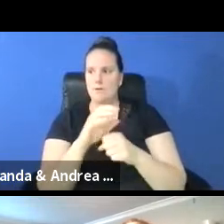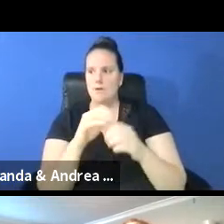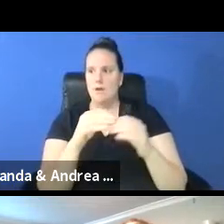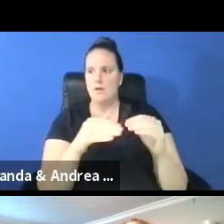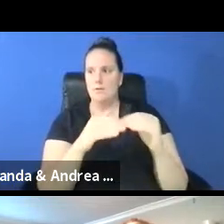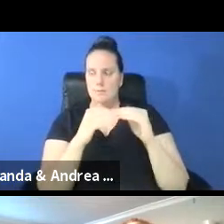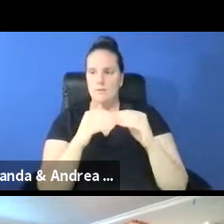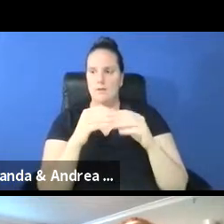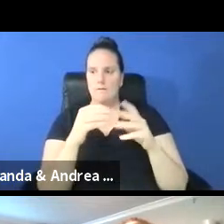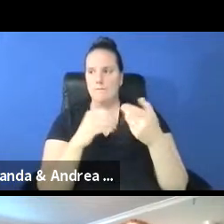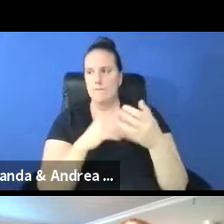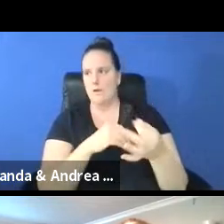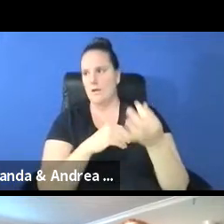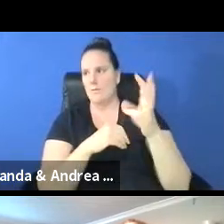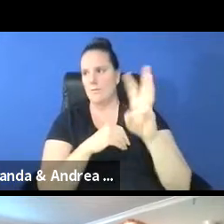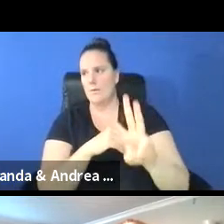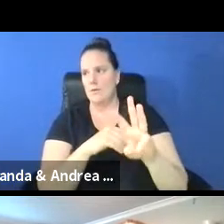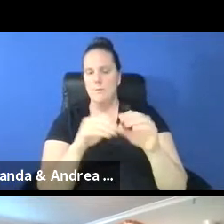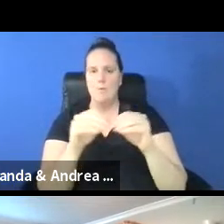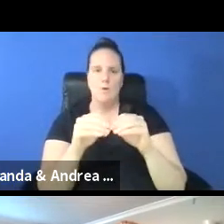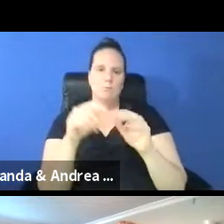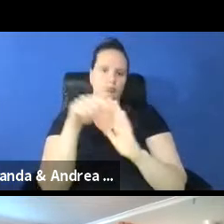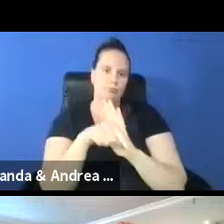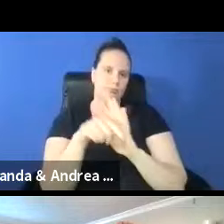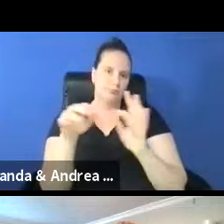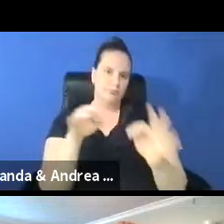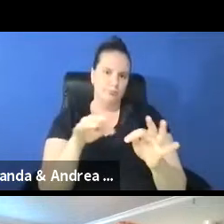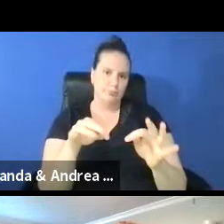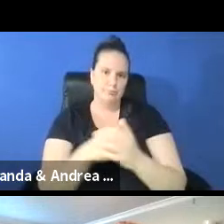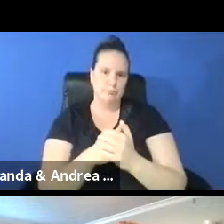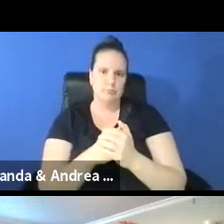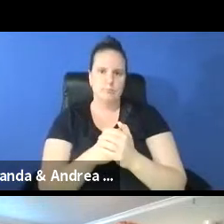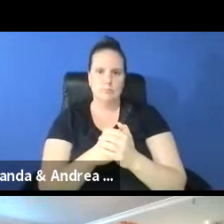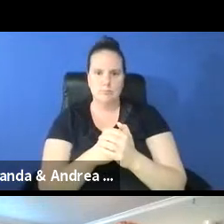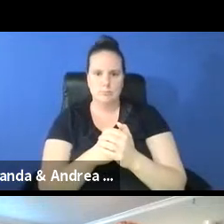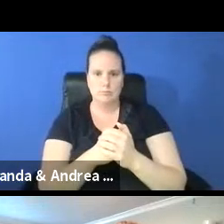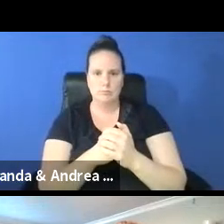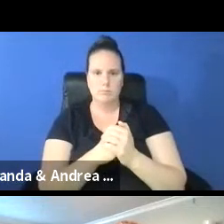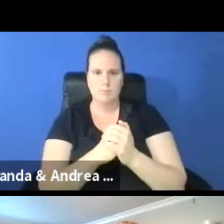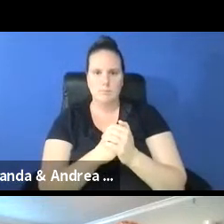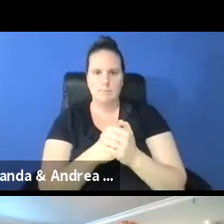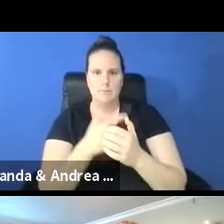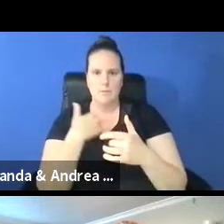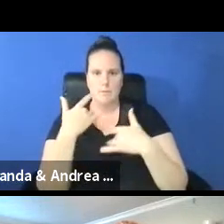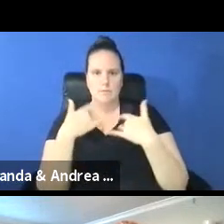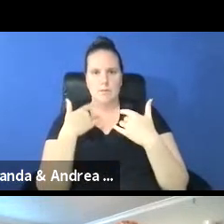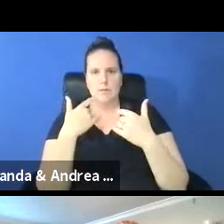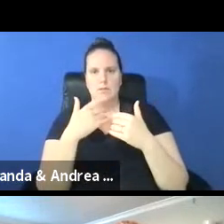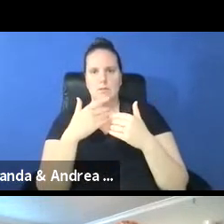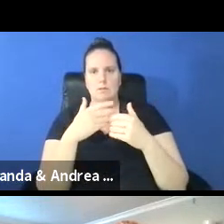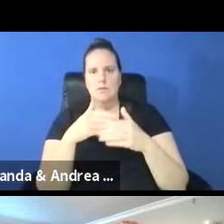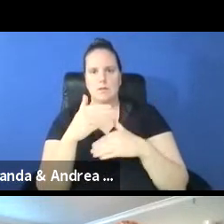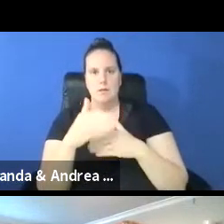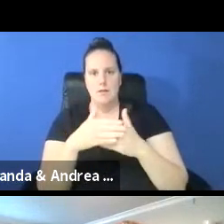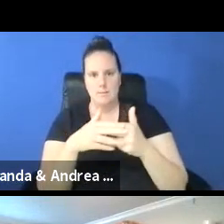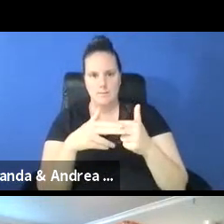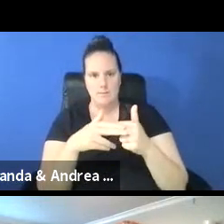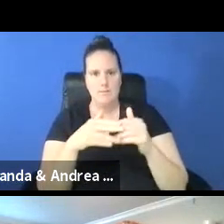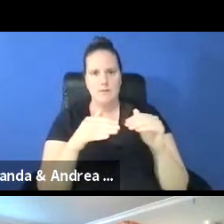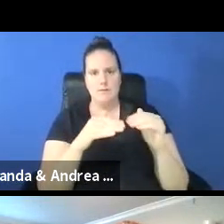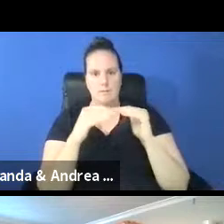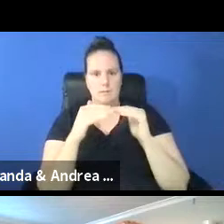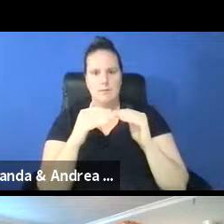framework and more on the screening criteria and this very exciting nexus of climate and equity,